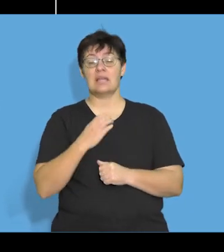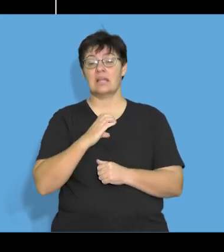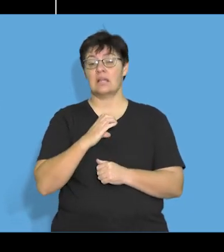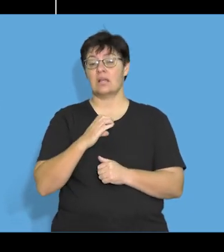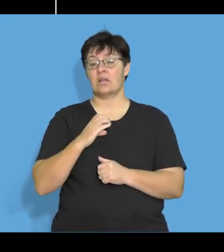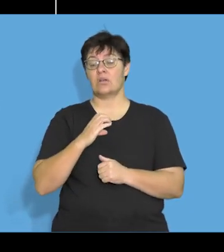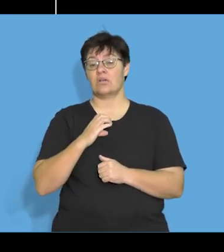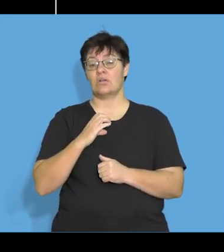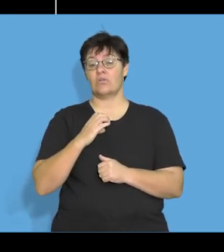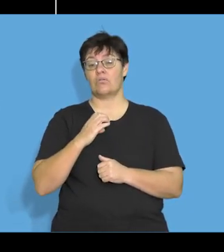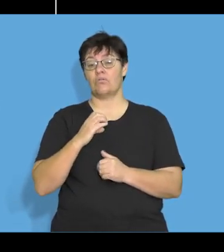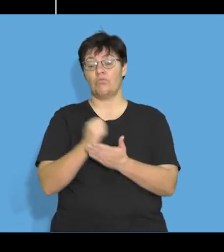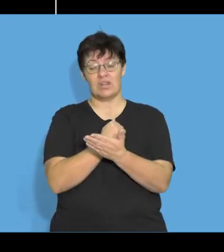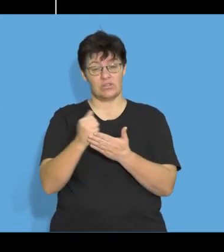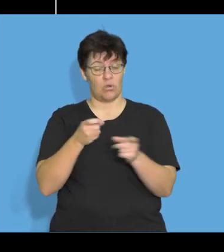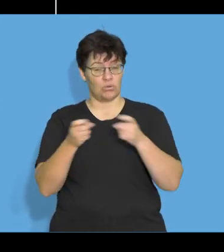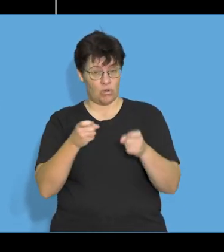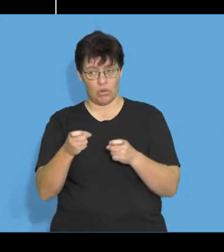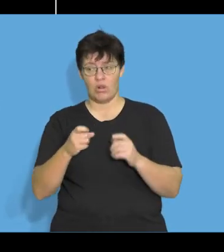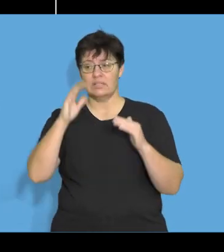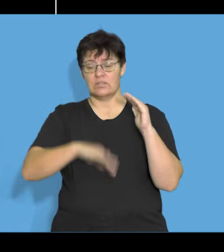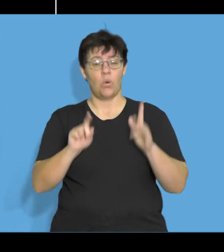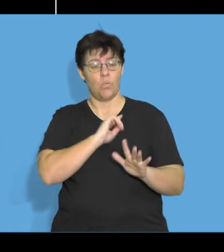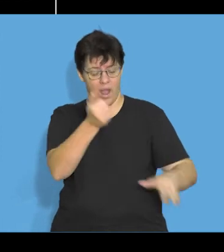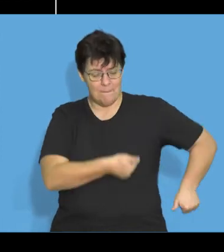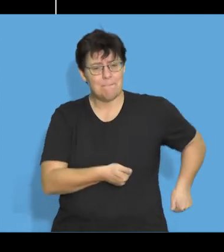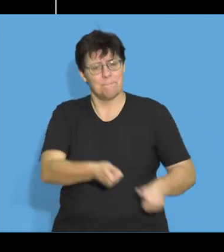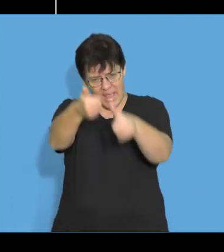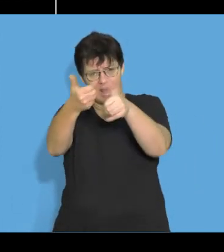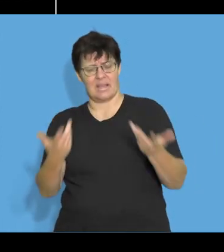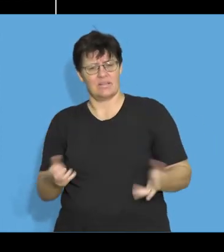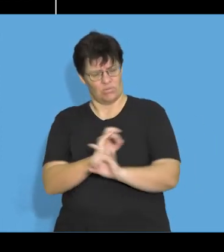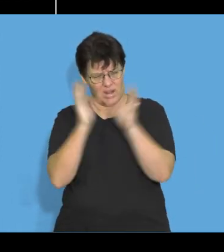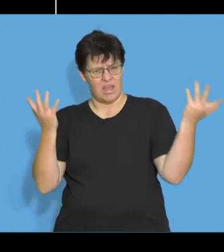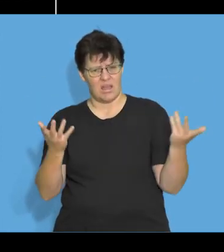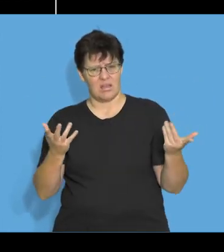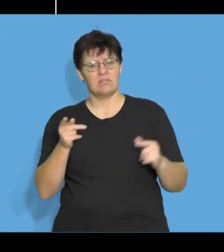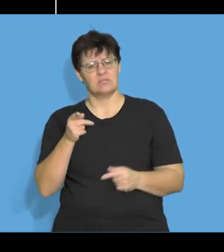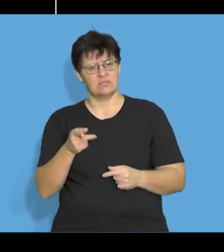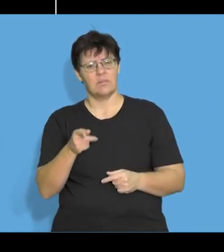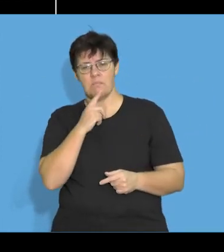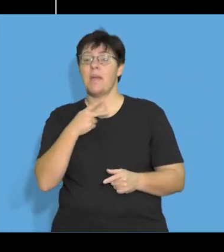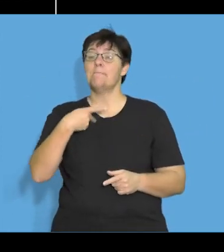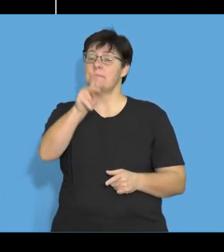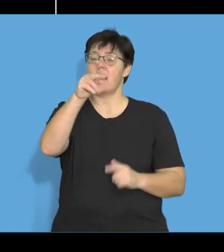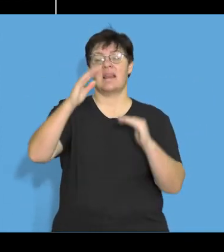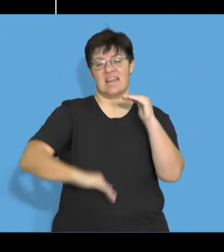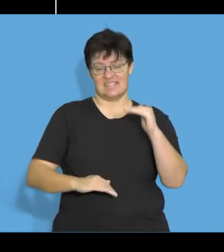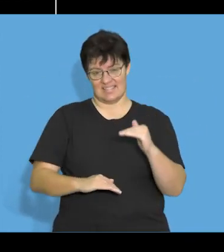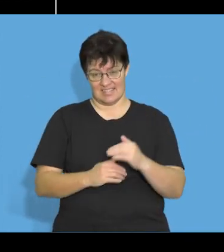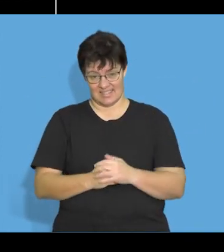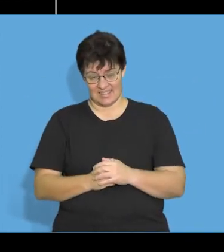we know, will decrease because we are returning goods, clearly. So you're owing your creditor less money.